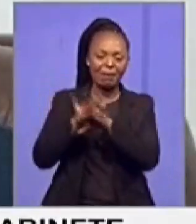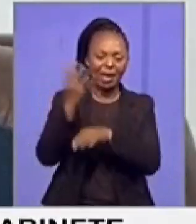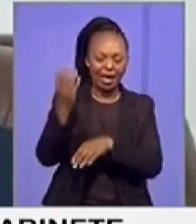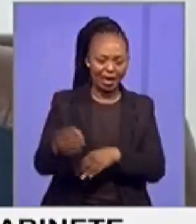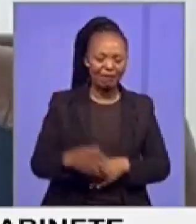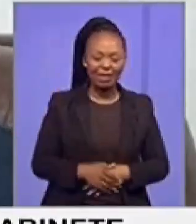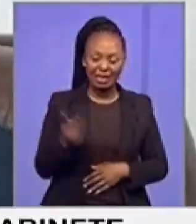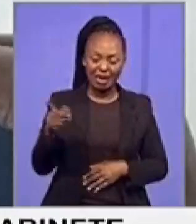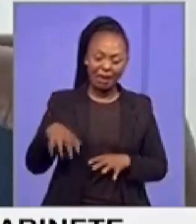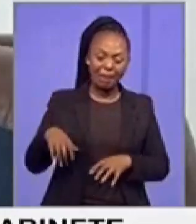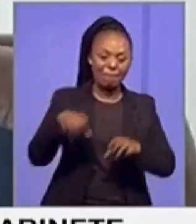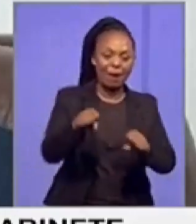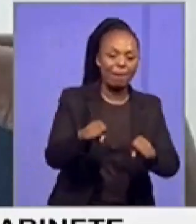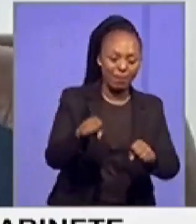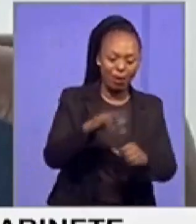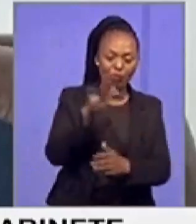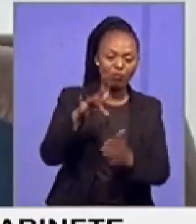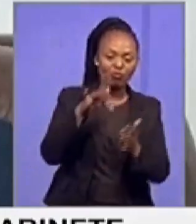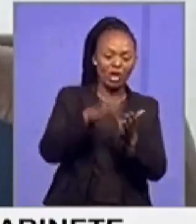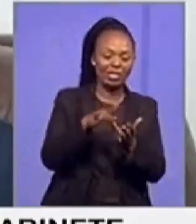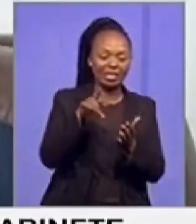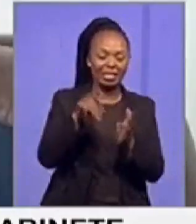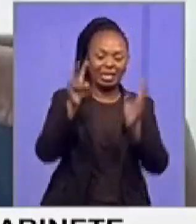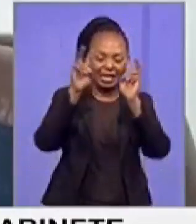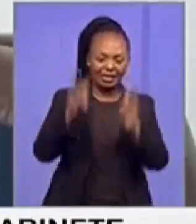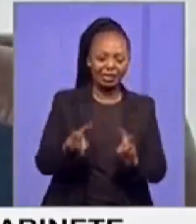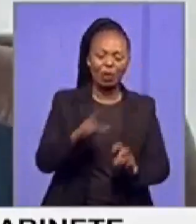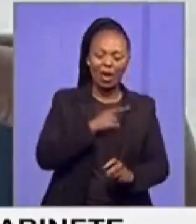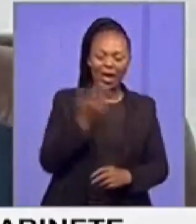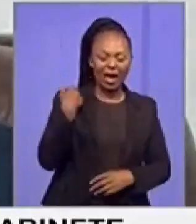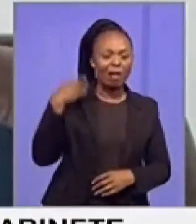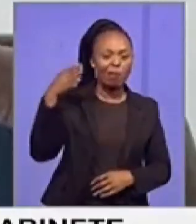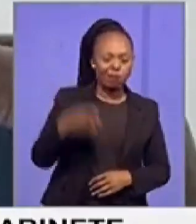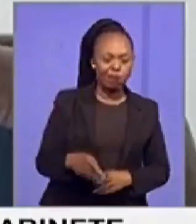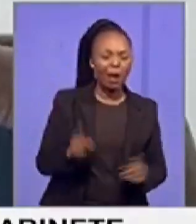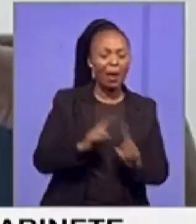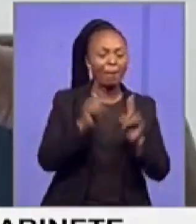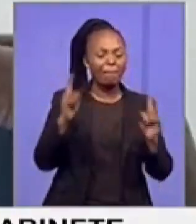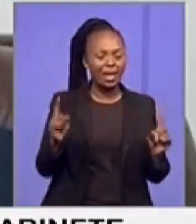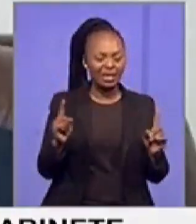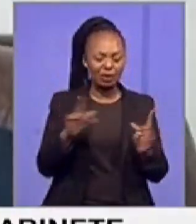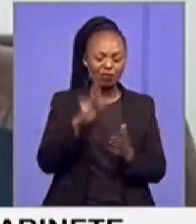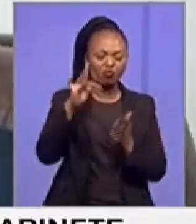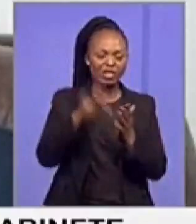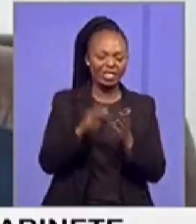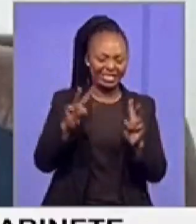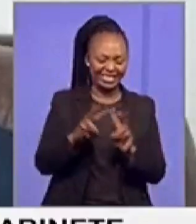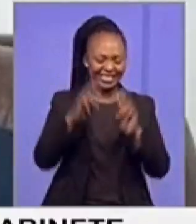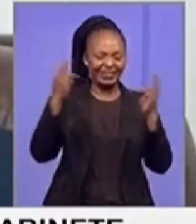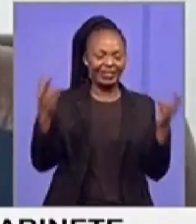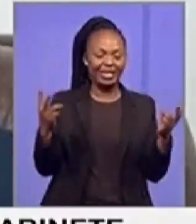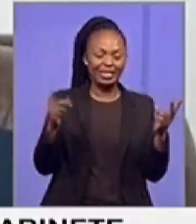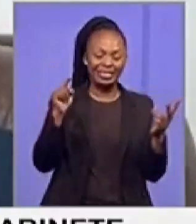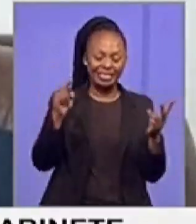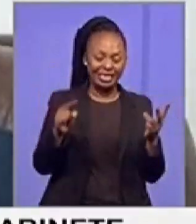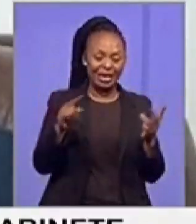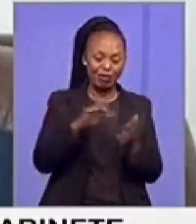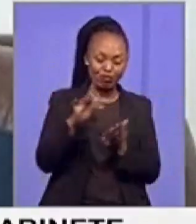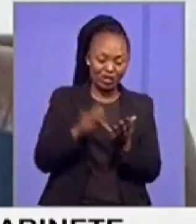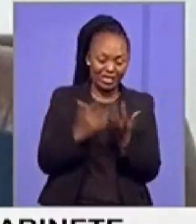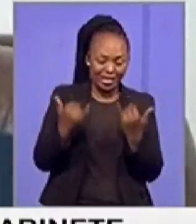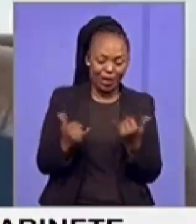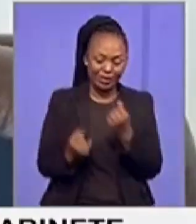tlo kena mo ene o na ntsa le teng empa maemong ana o tlo hloka